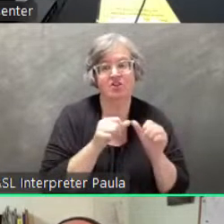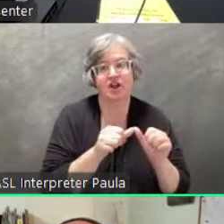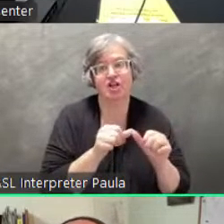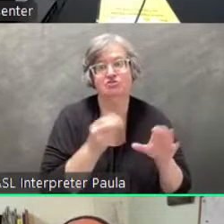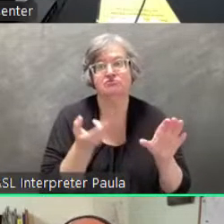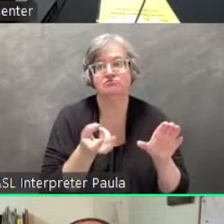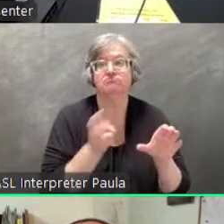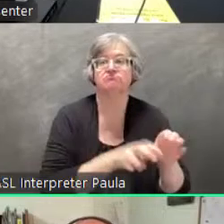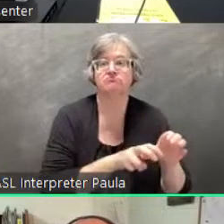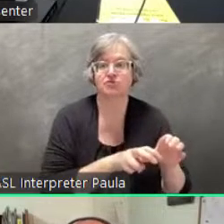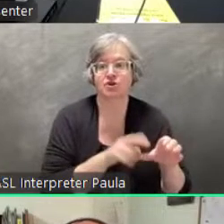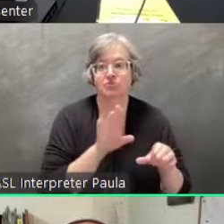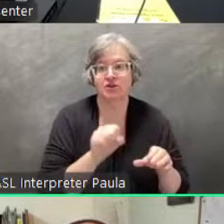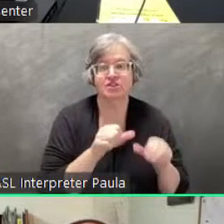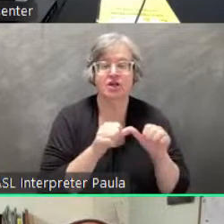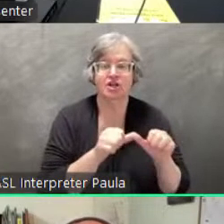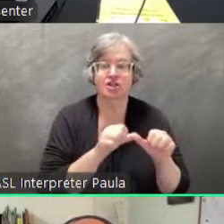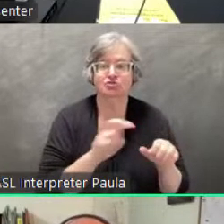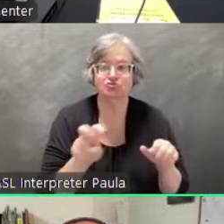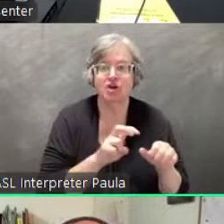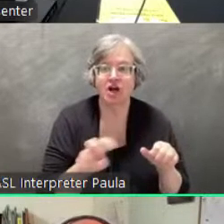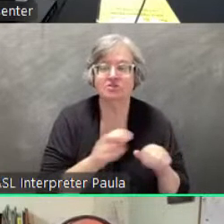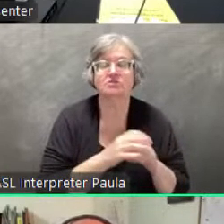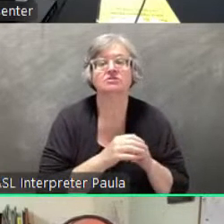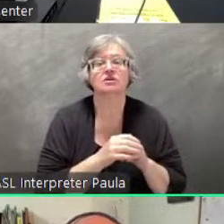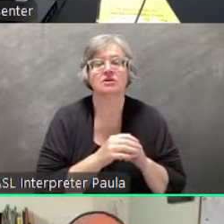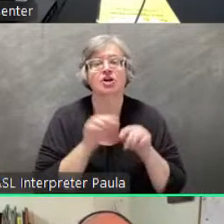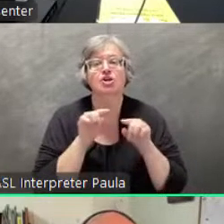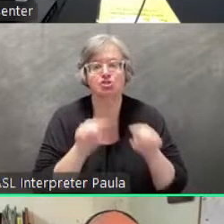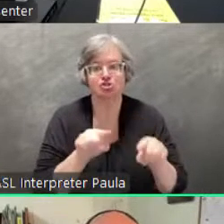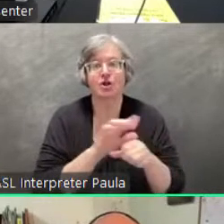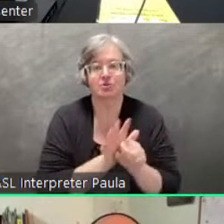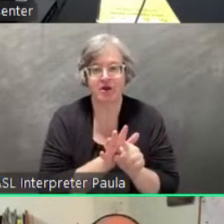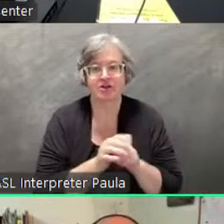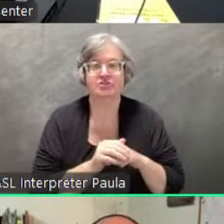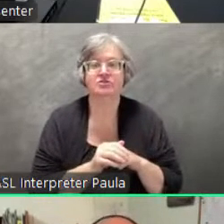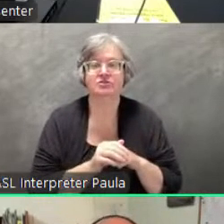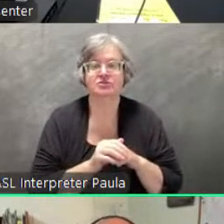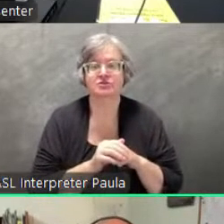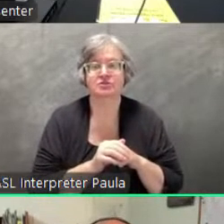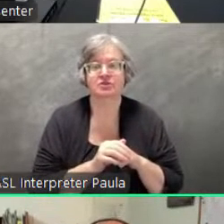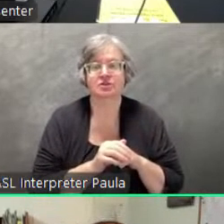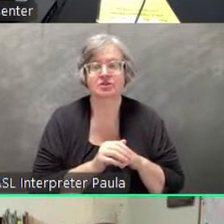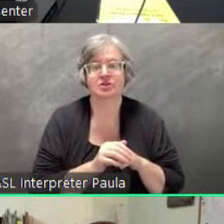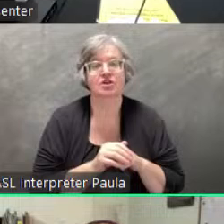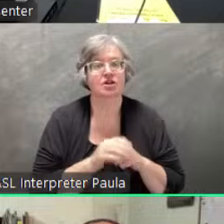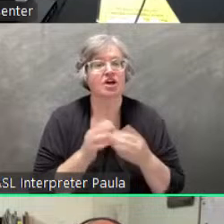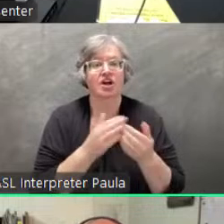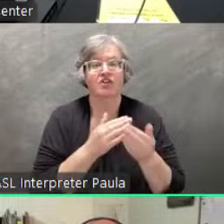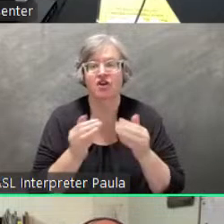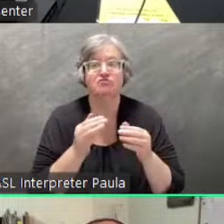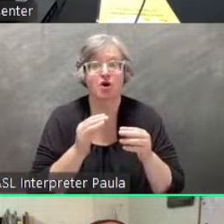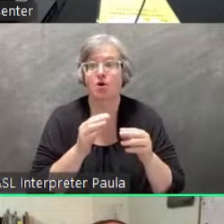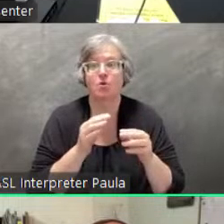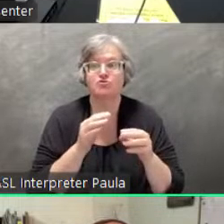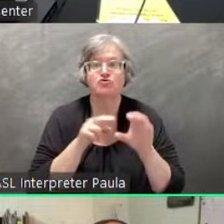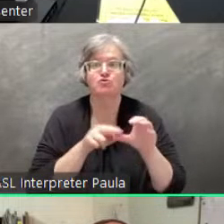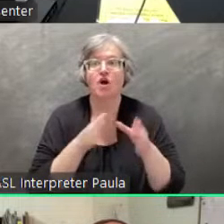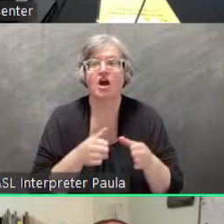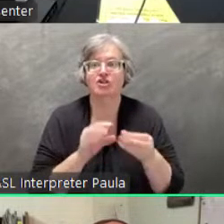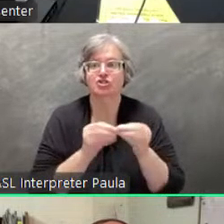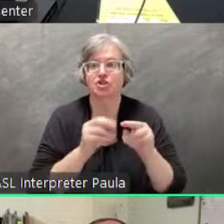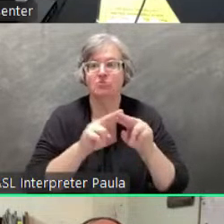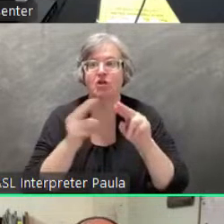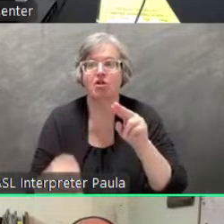to generate a lot of transit ridership right through the pandemic, even as obviously ridership fell off a cliff in places like the